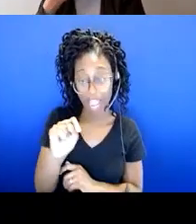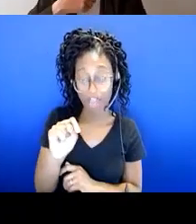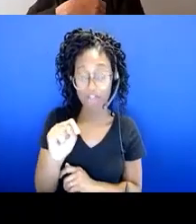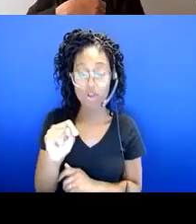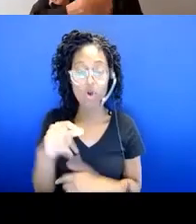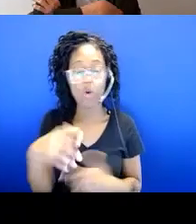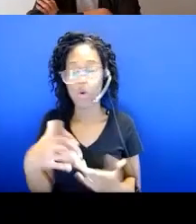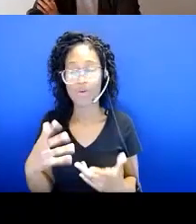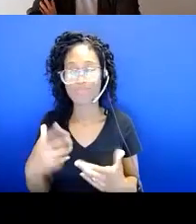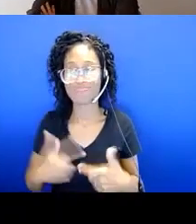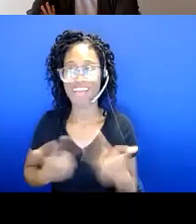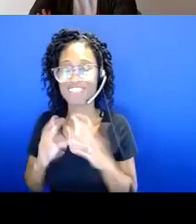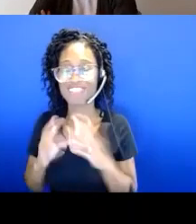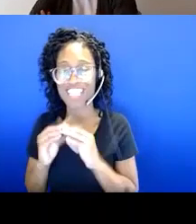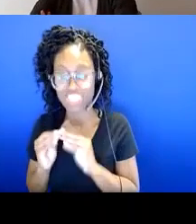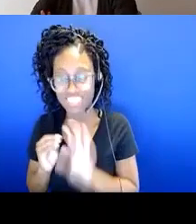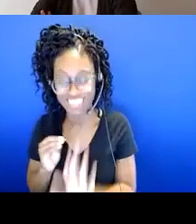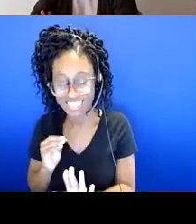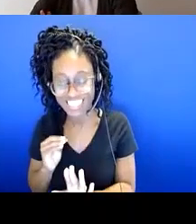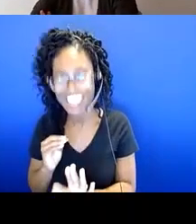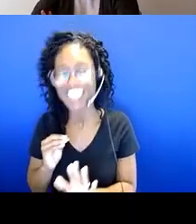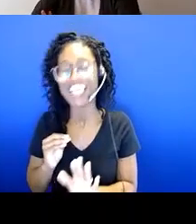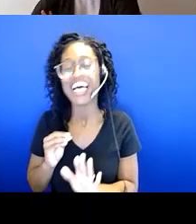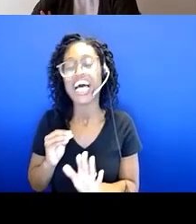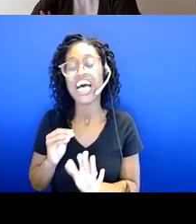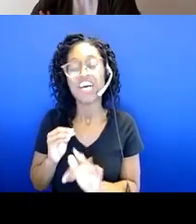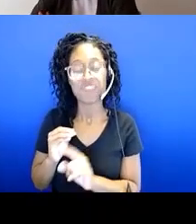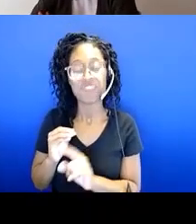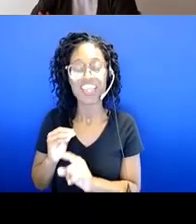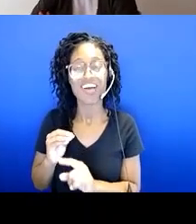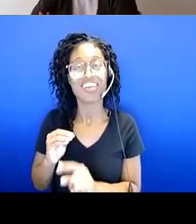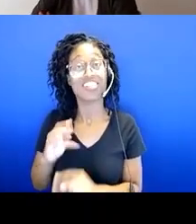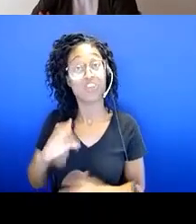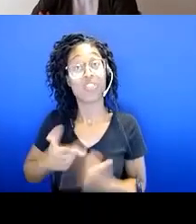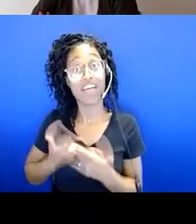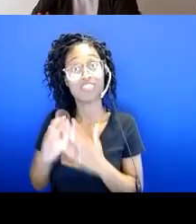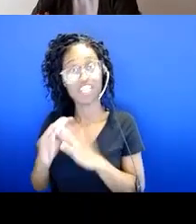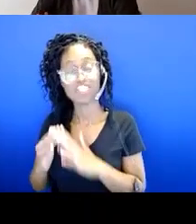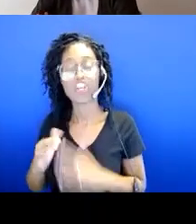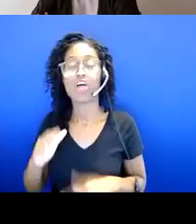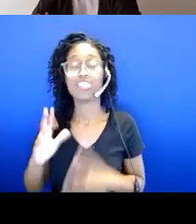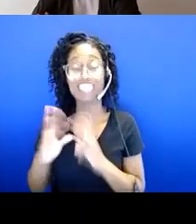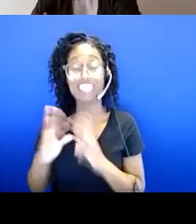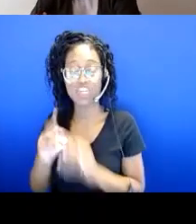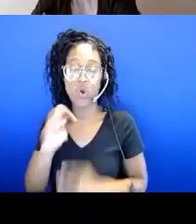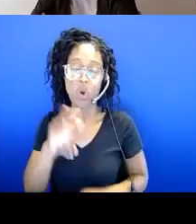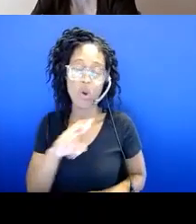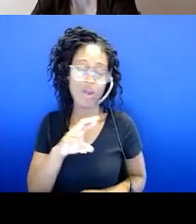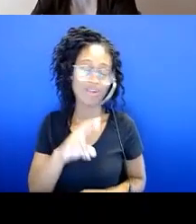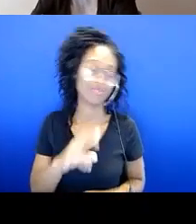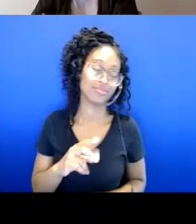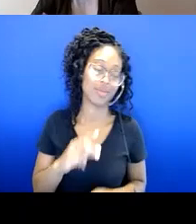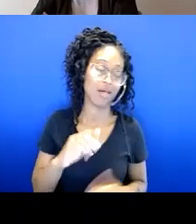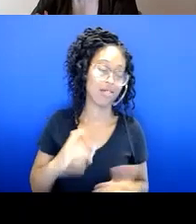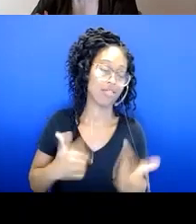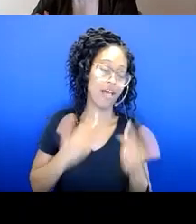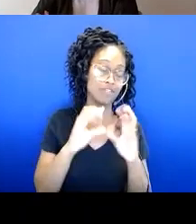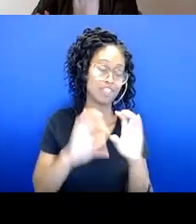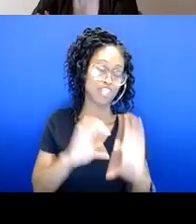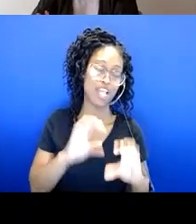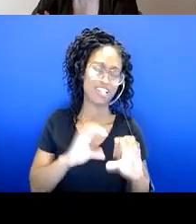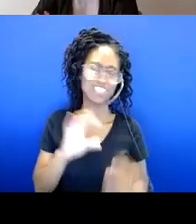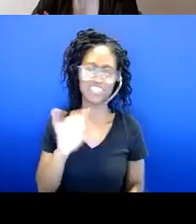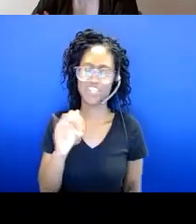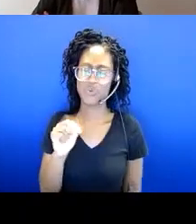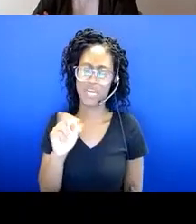live sessions from that time through, I'm going to say something like maybe January 10th or